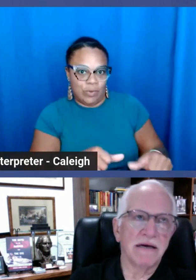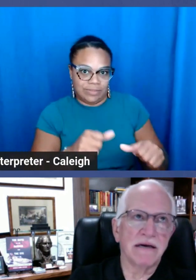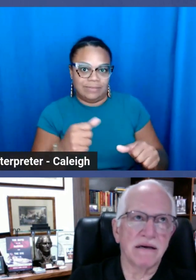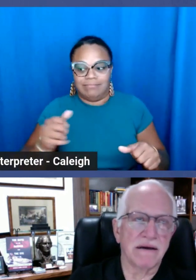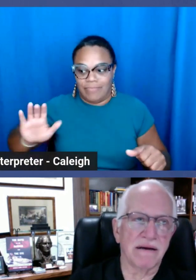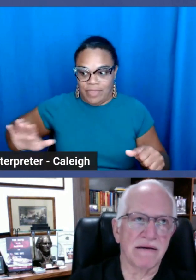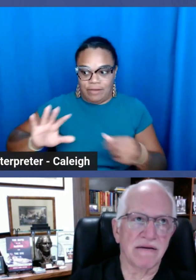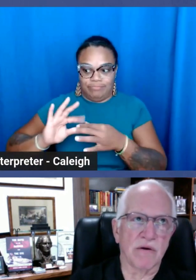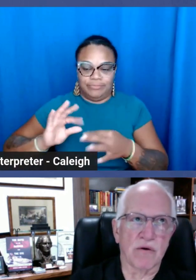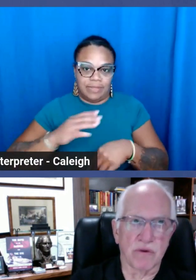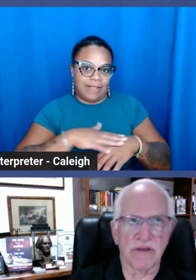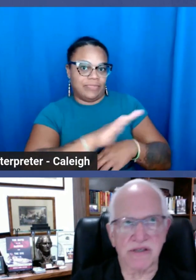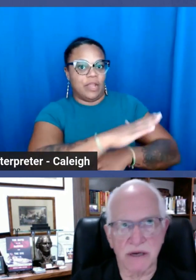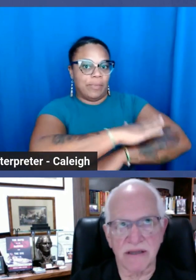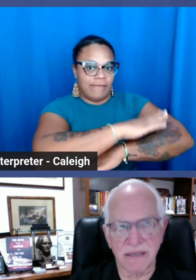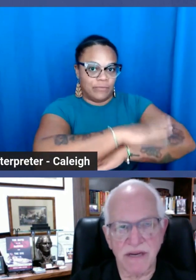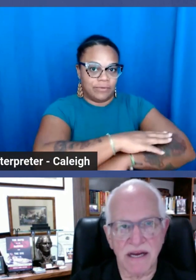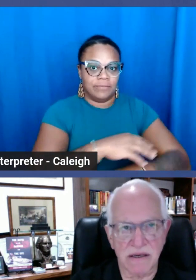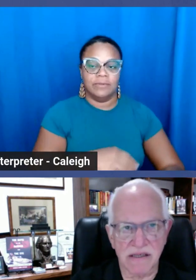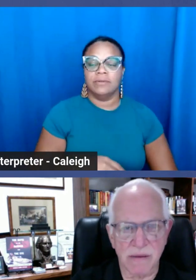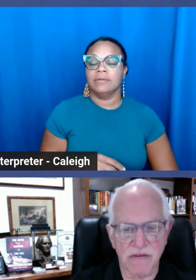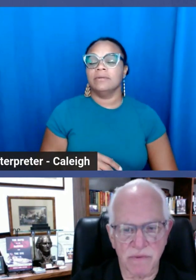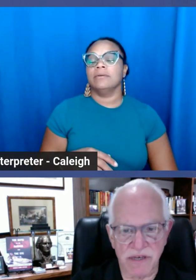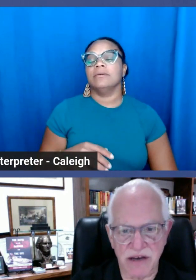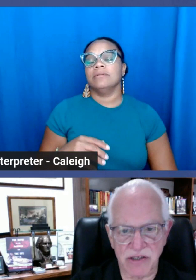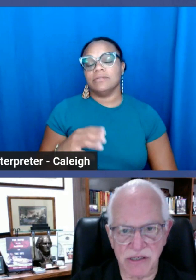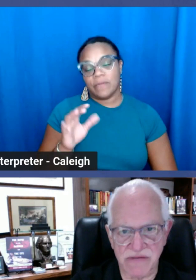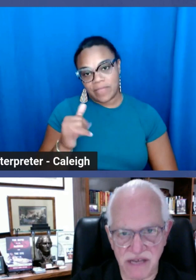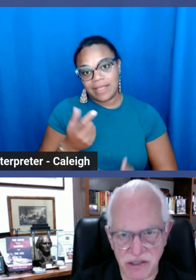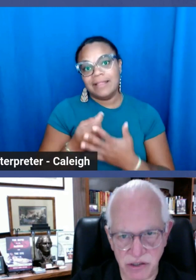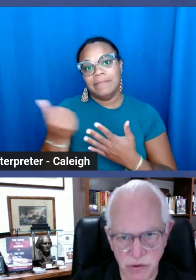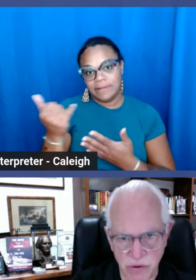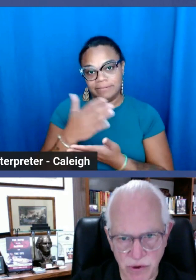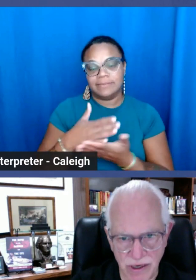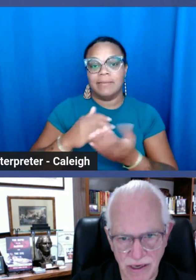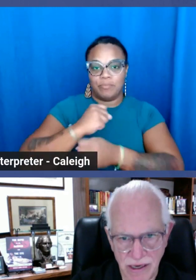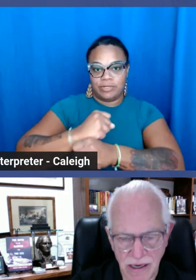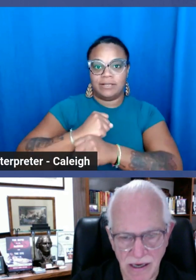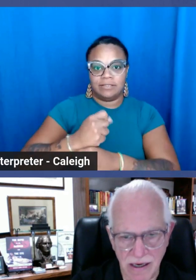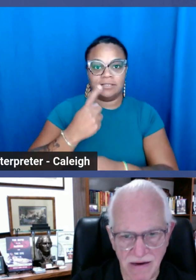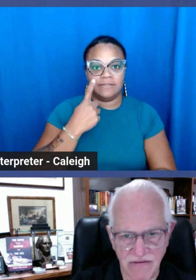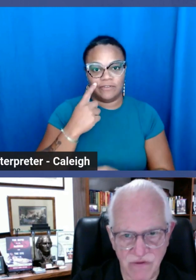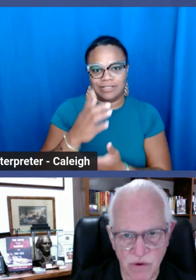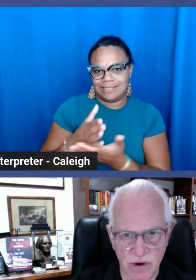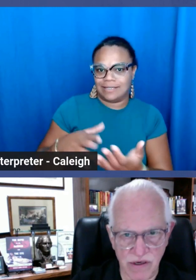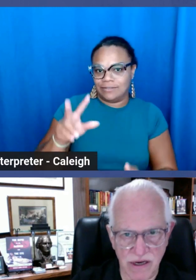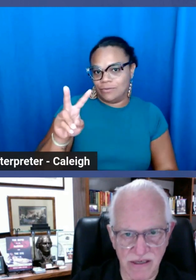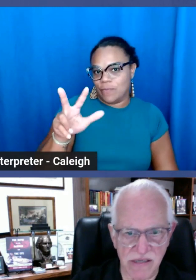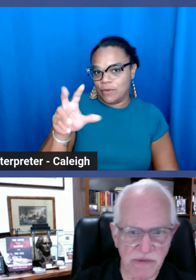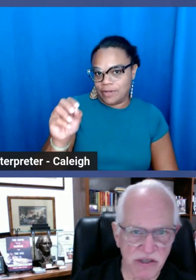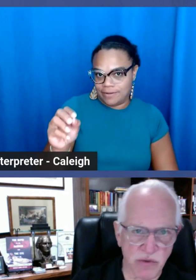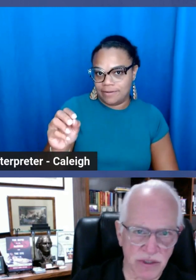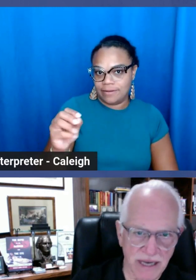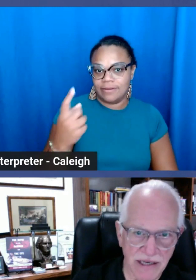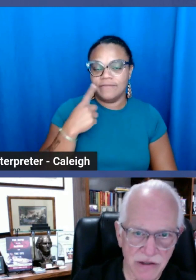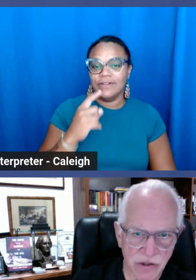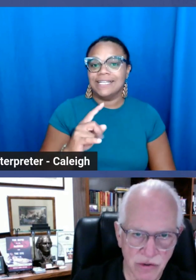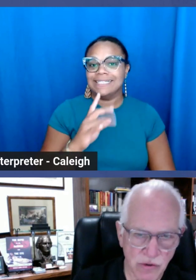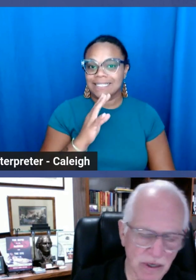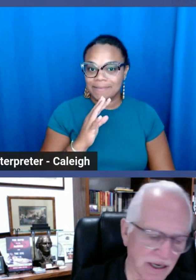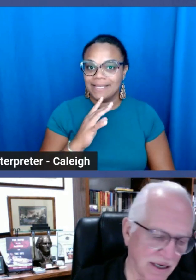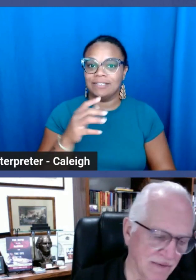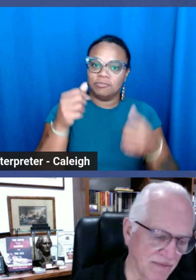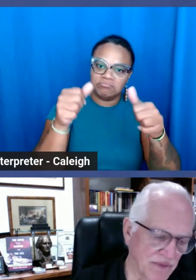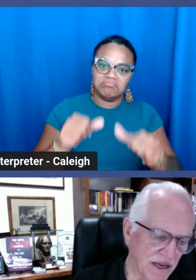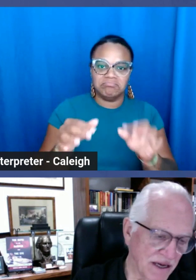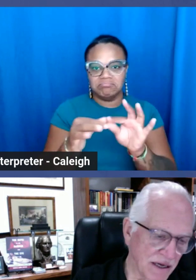made, or at least eliminated, some of the protections of Section 230 for speech related